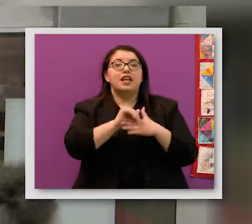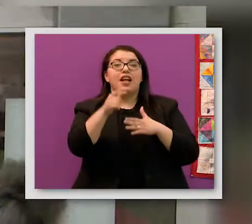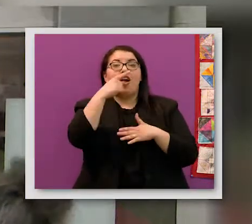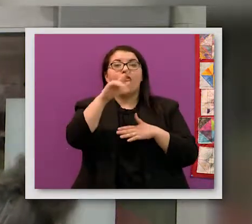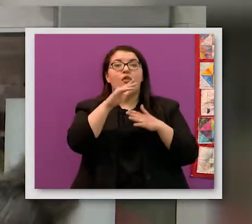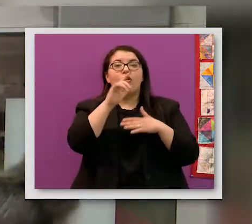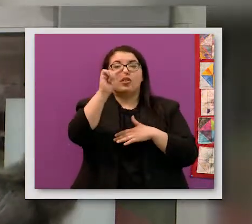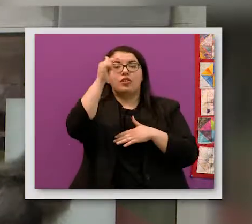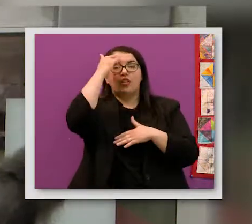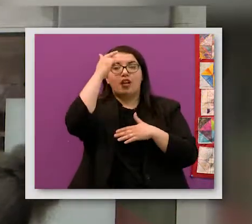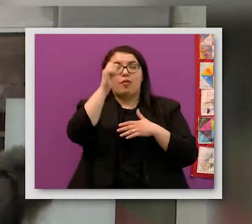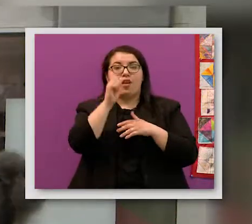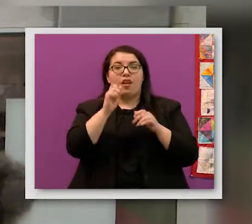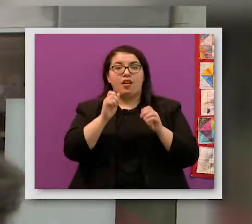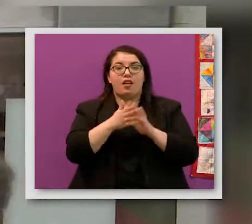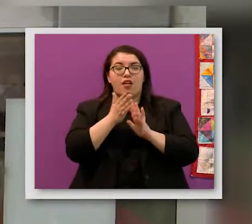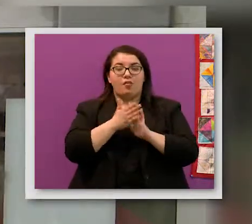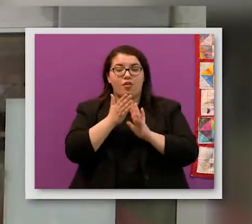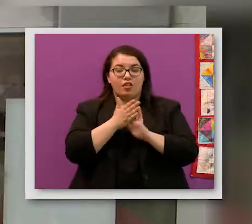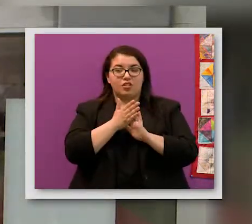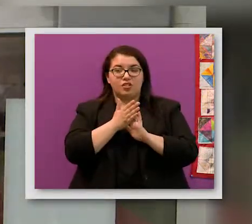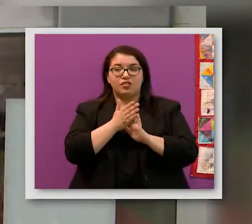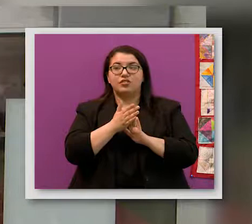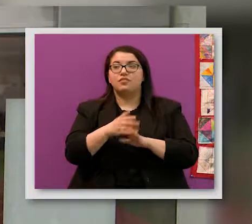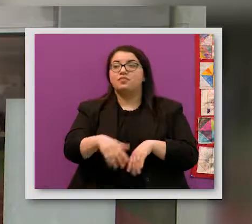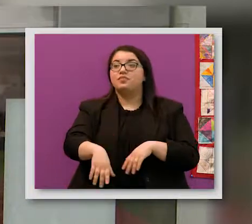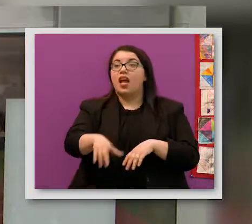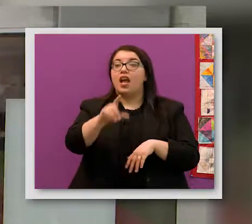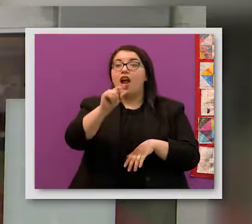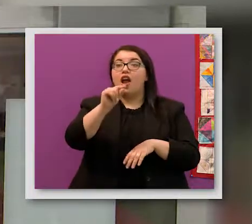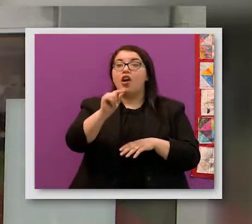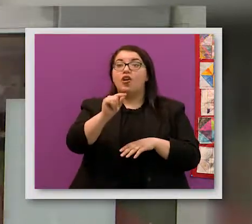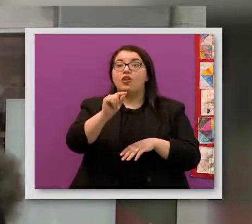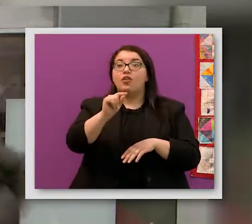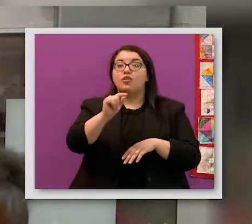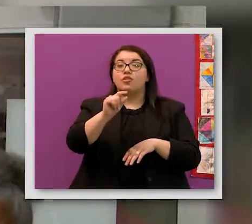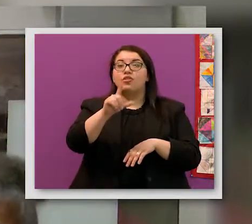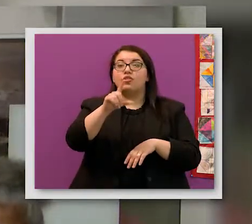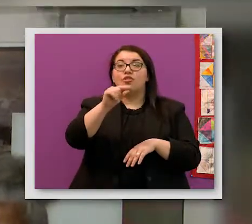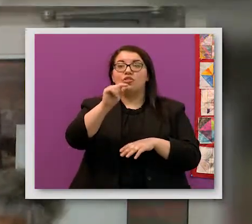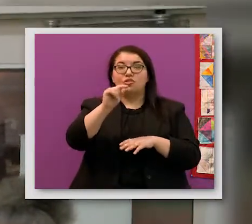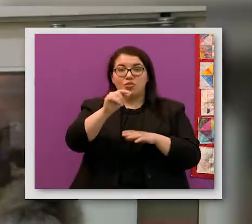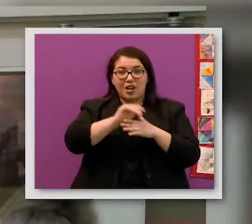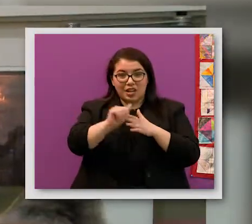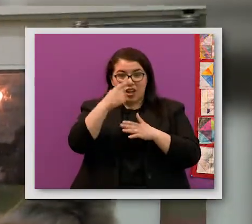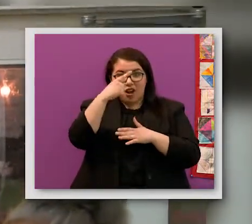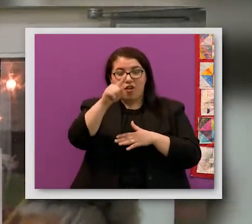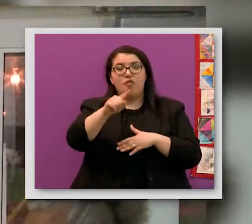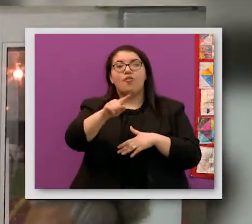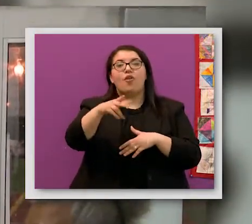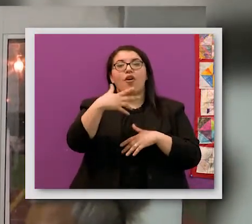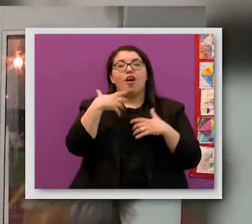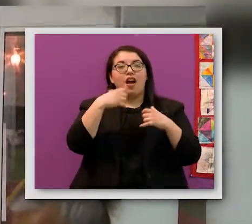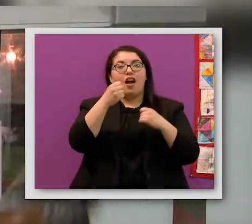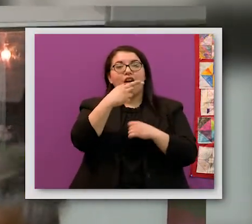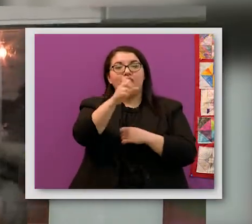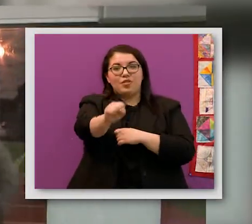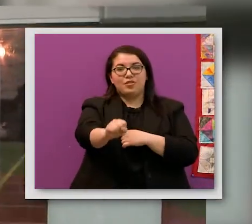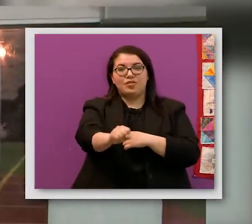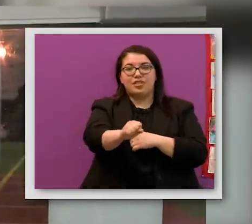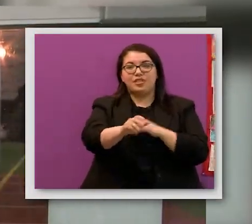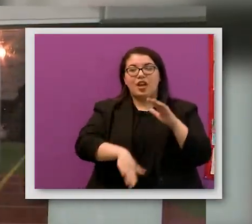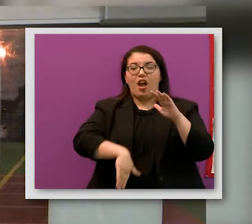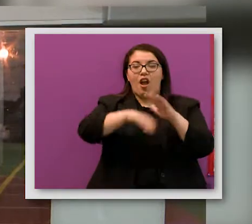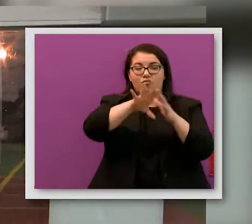operations. And $20 to Health and Human Service for a balanced budget of $100.